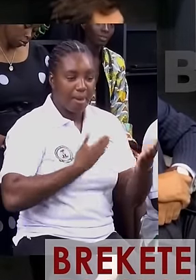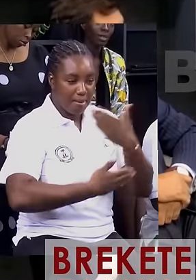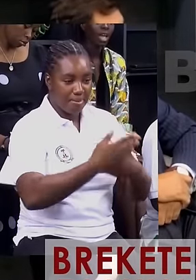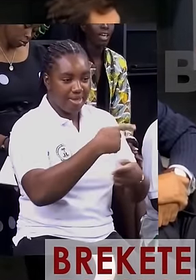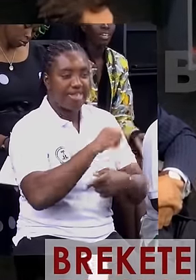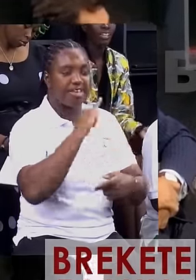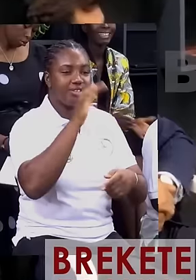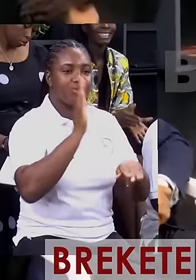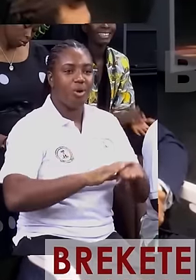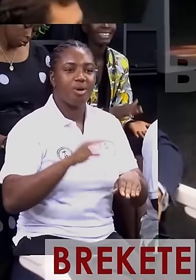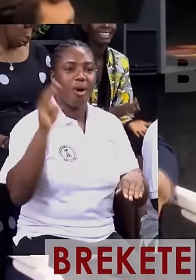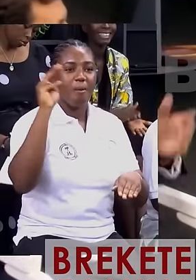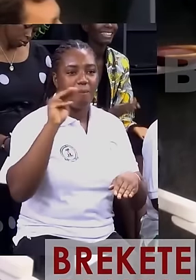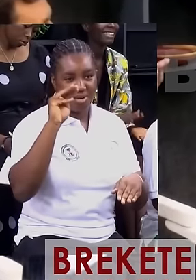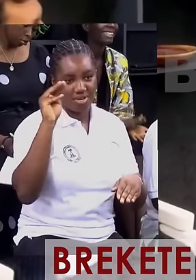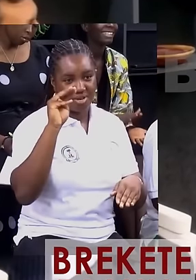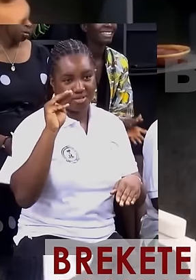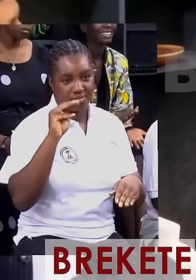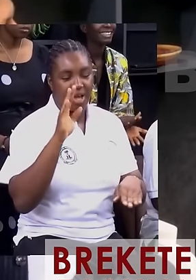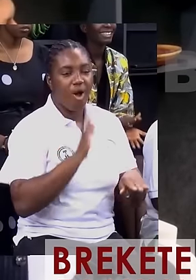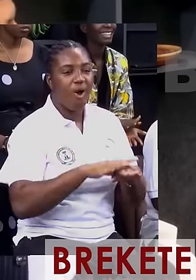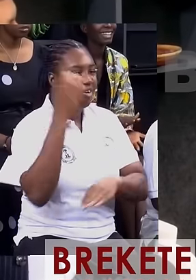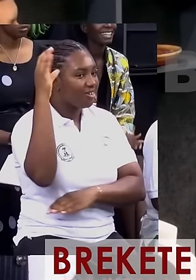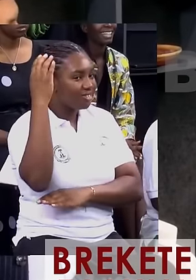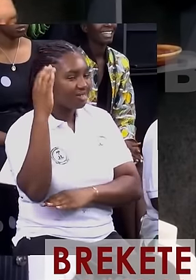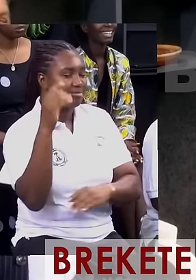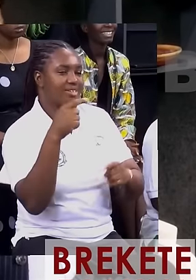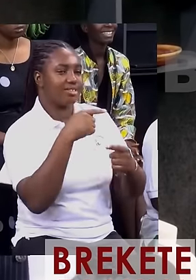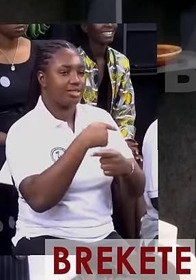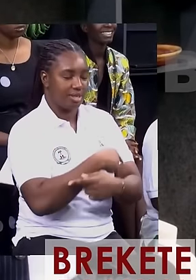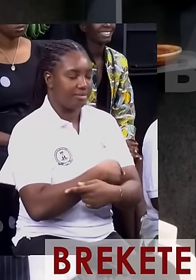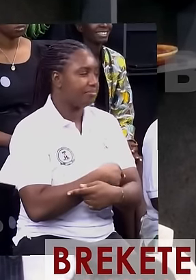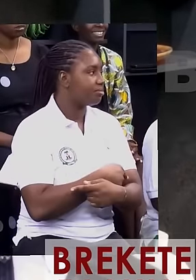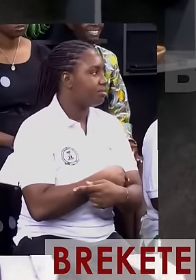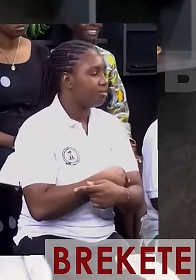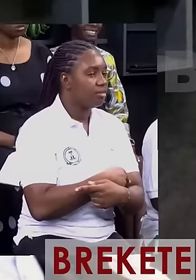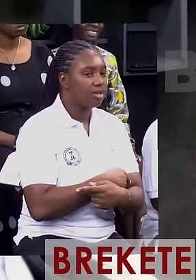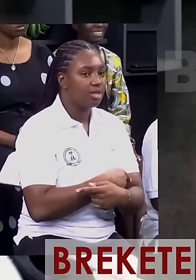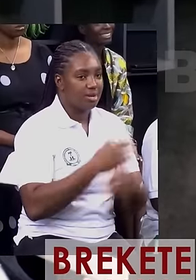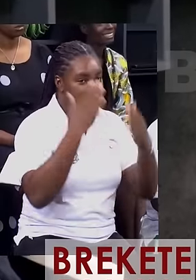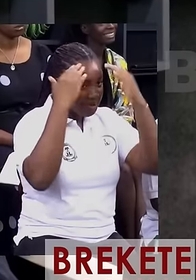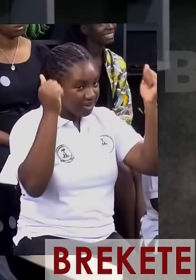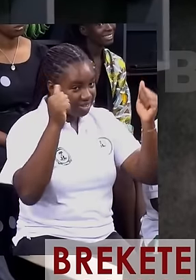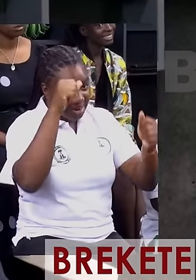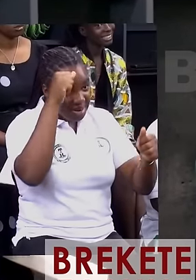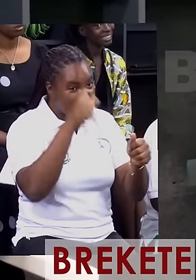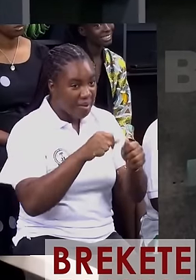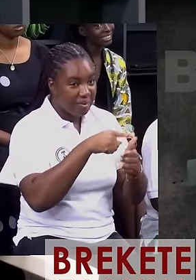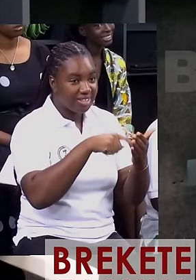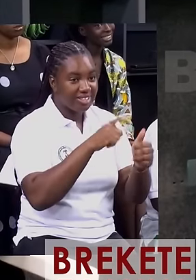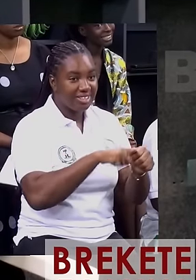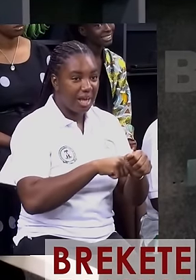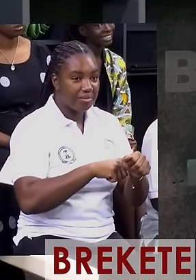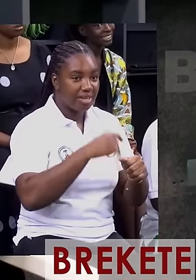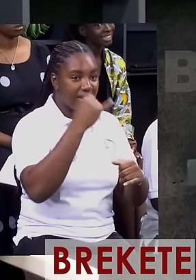Monday. Hey! Yes, on Christmas Day. Wow. Yes. Ordinary President, you remember this time last year, you came